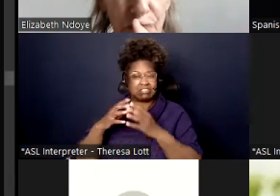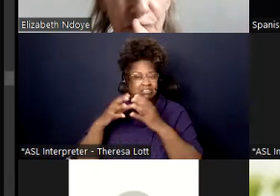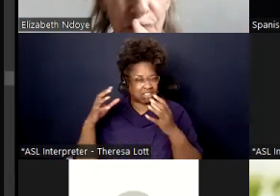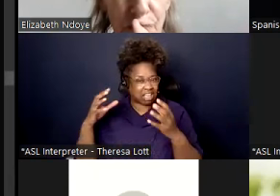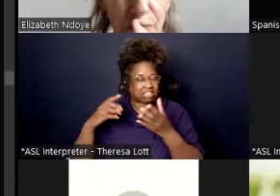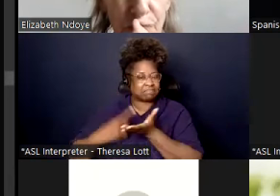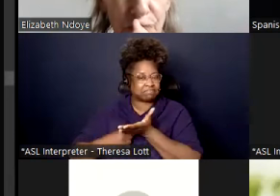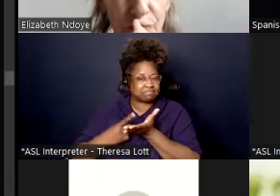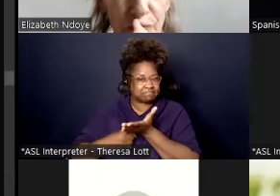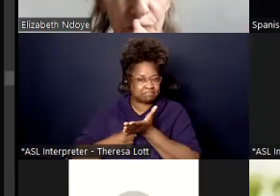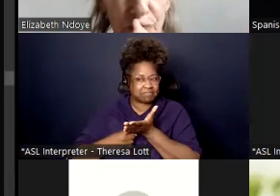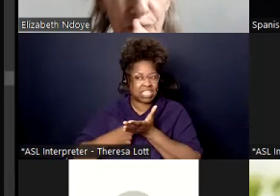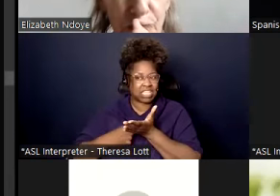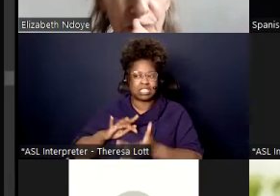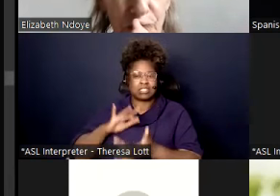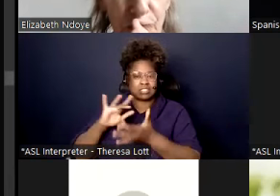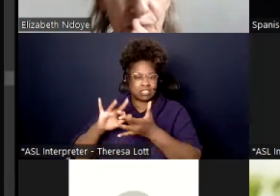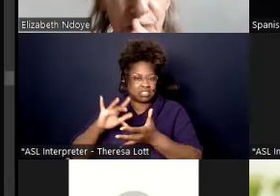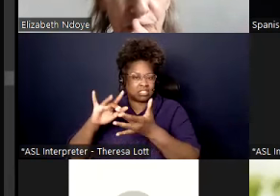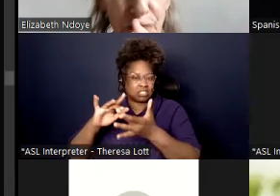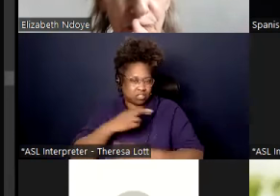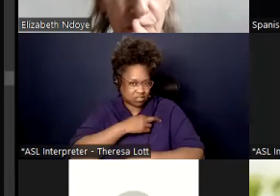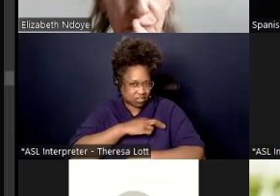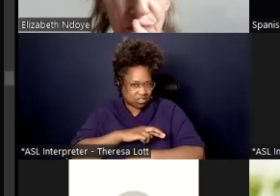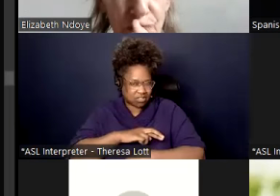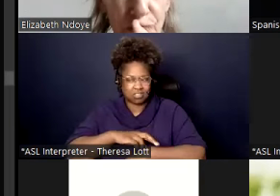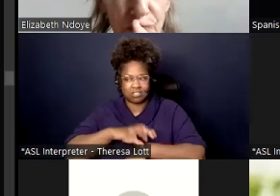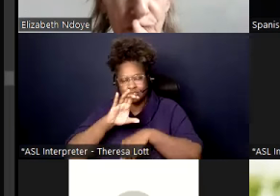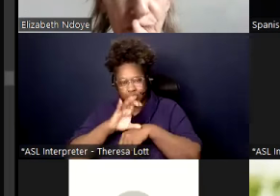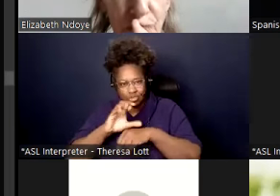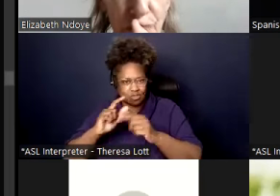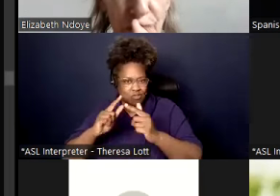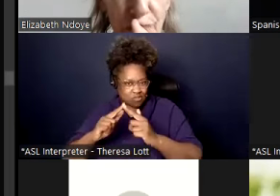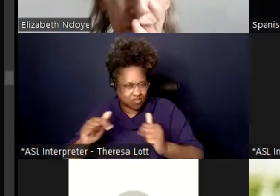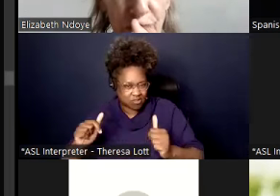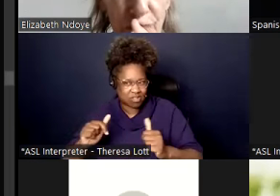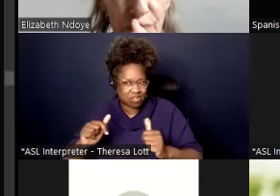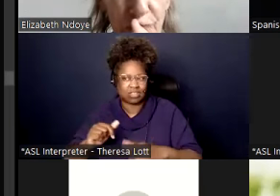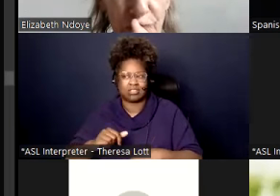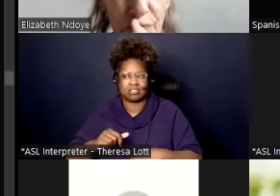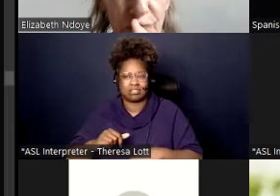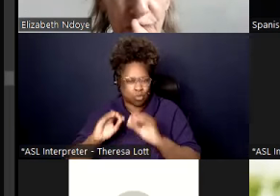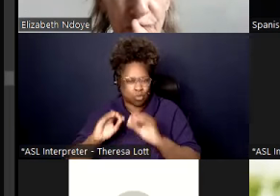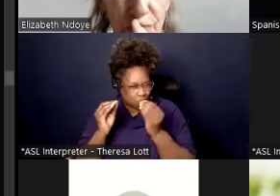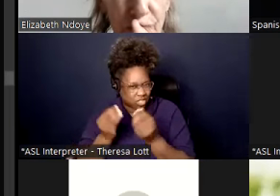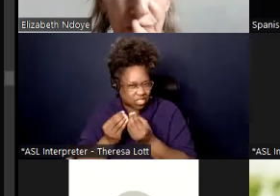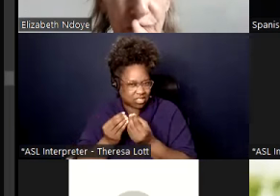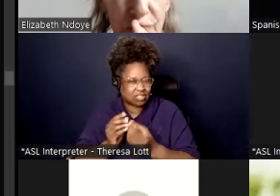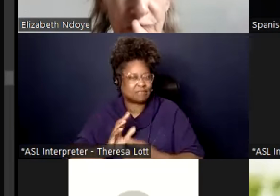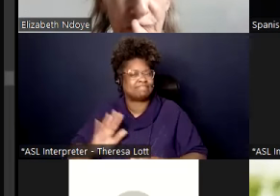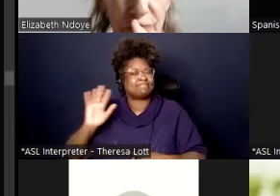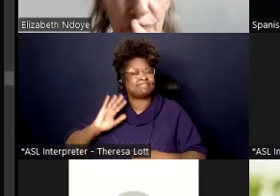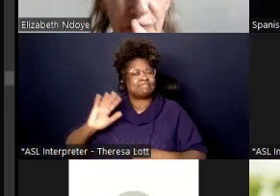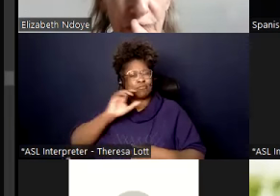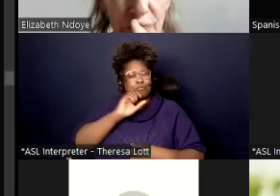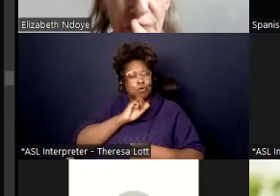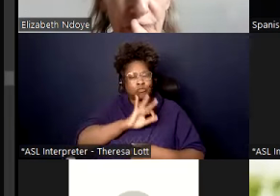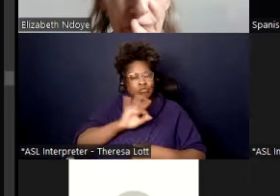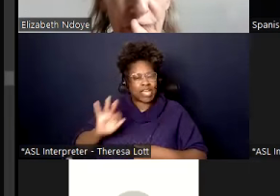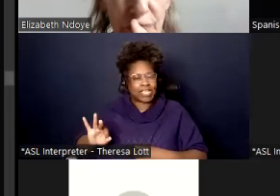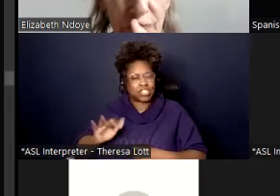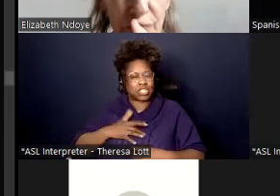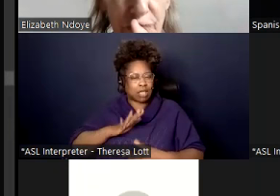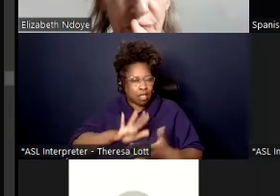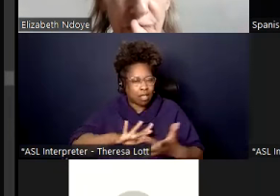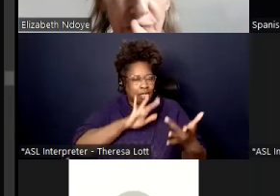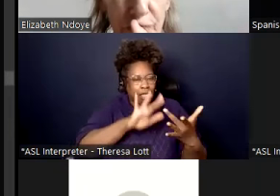neighborhood associations, in addition to that kind of, old-fashioned physical outreach. Well,